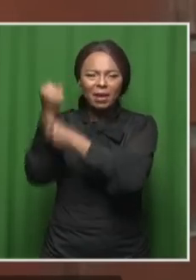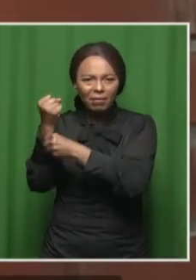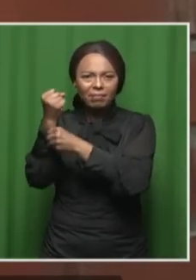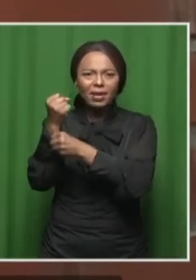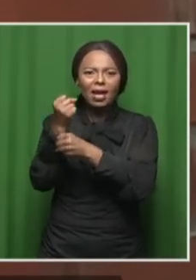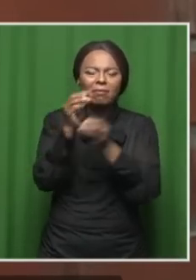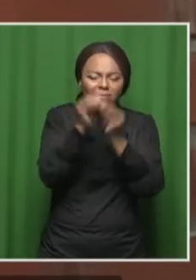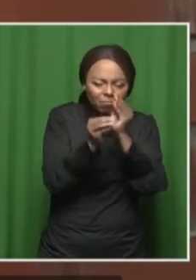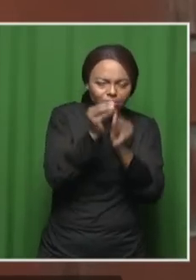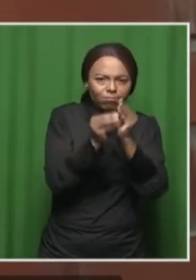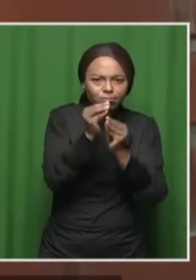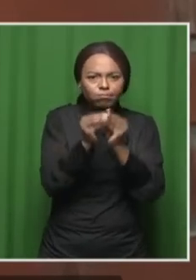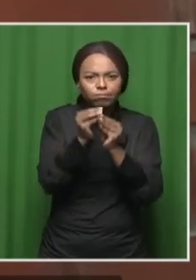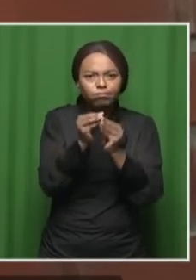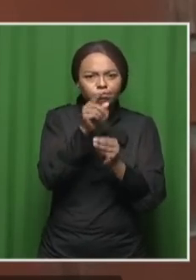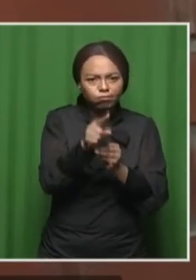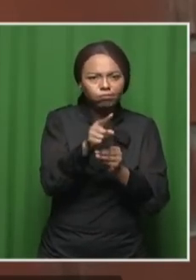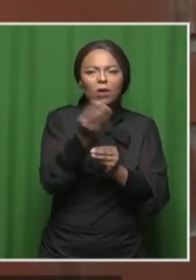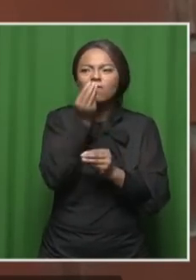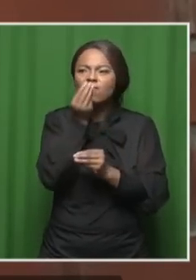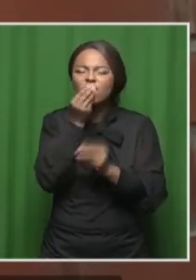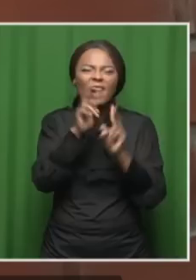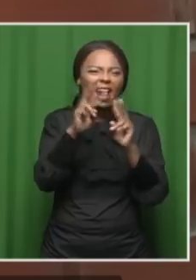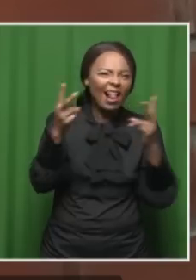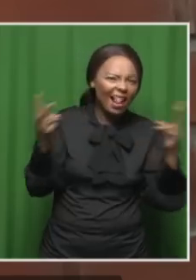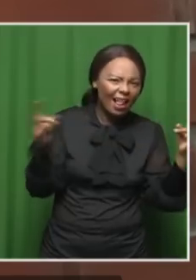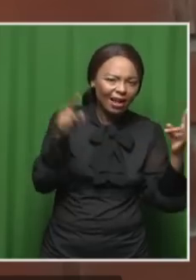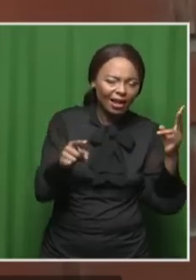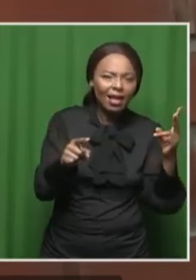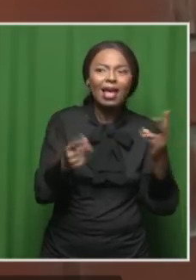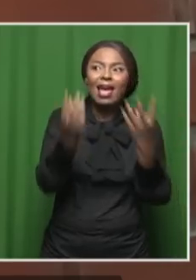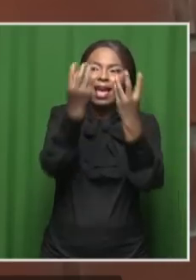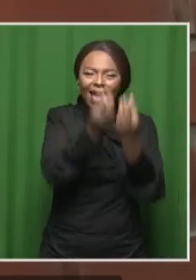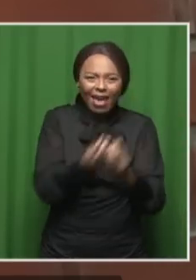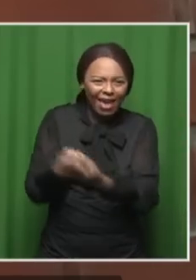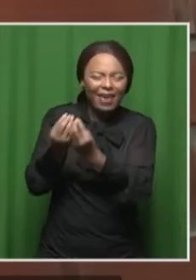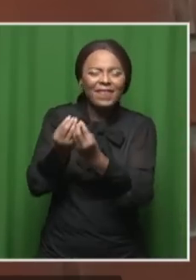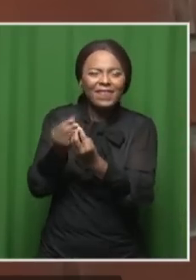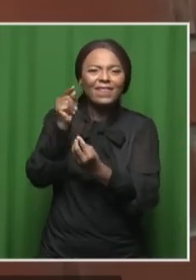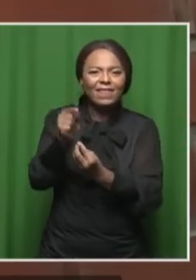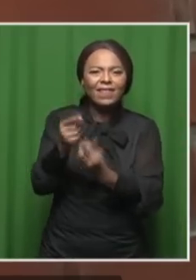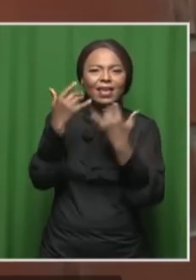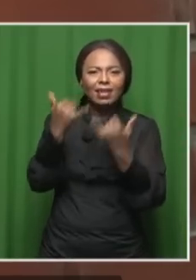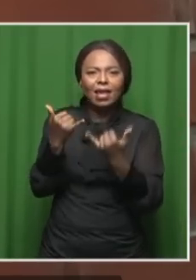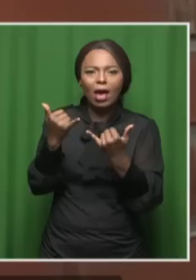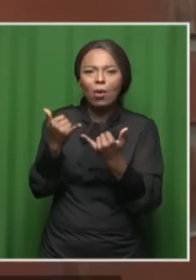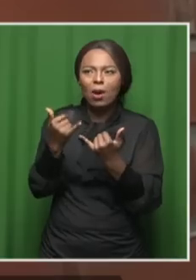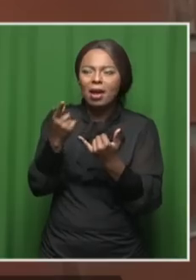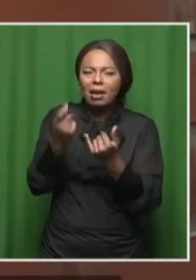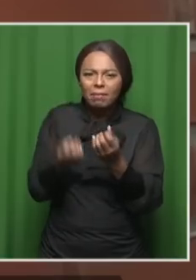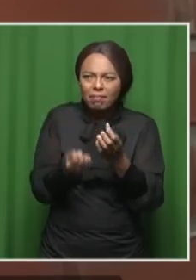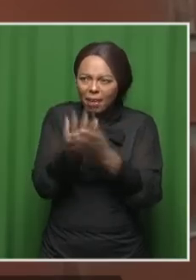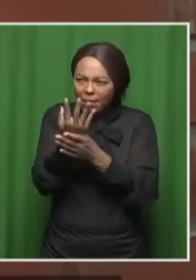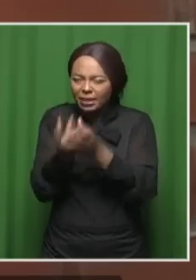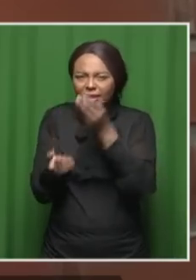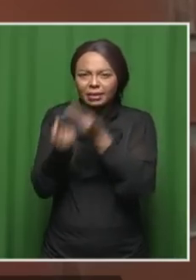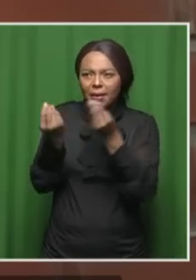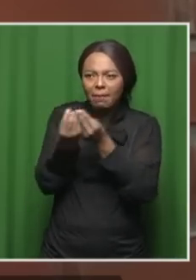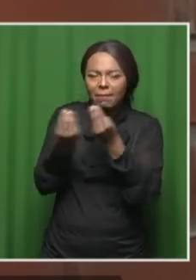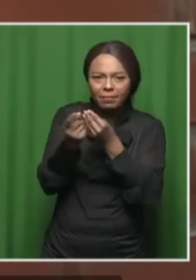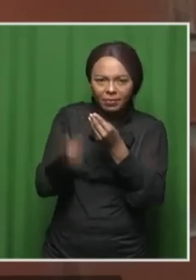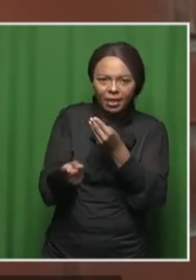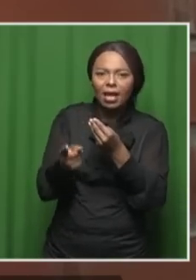food substances which has a tendency to have actually a fungus growth in it, they